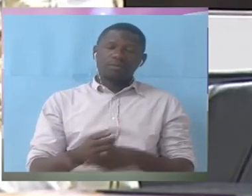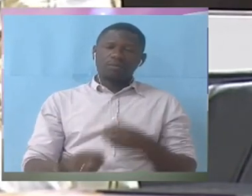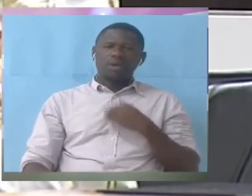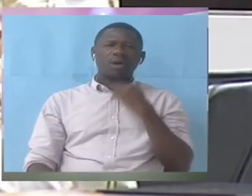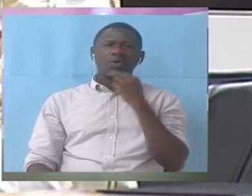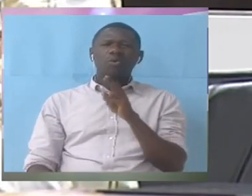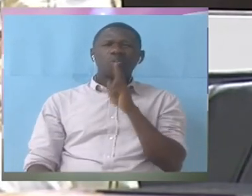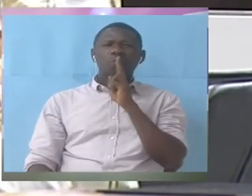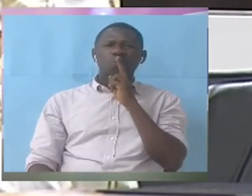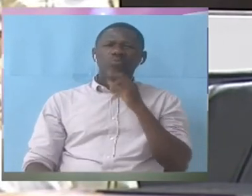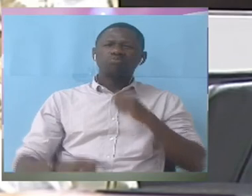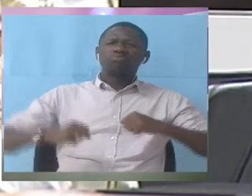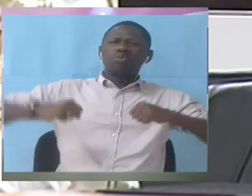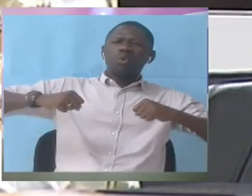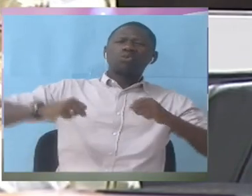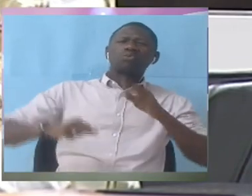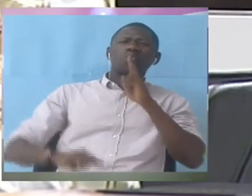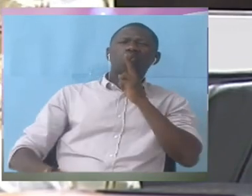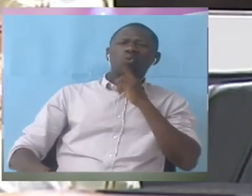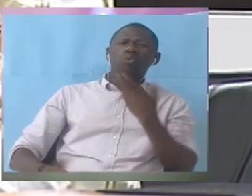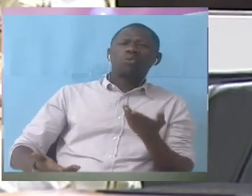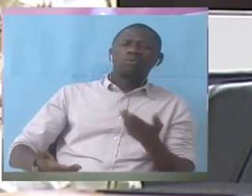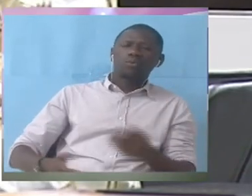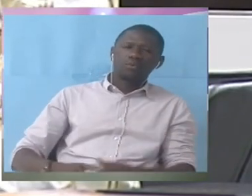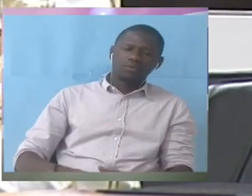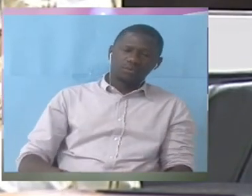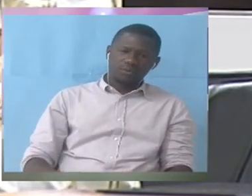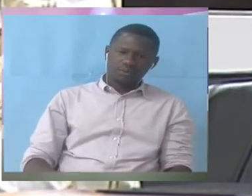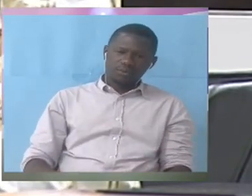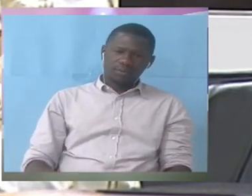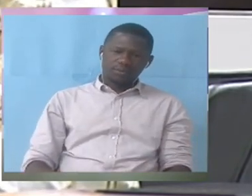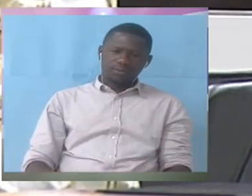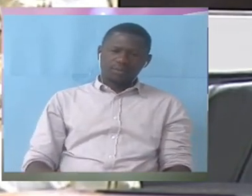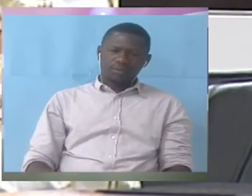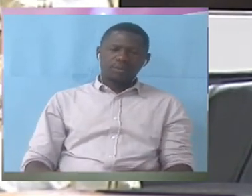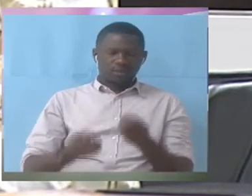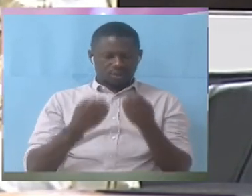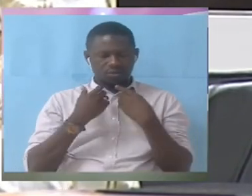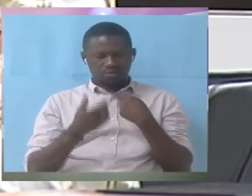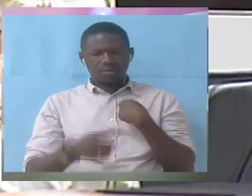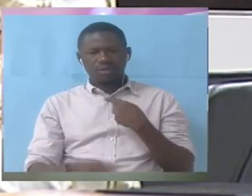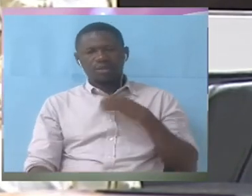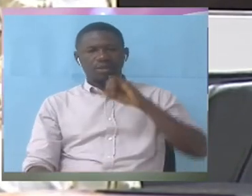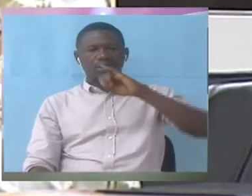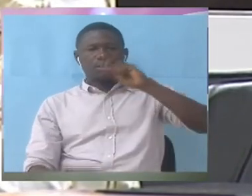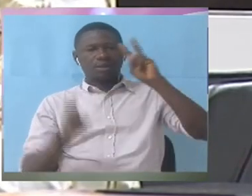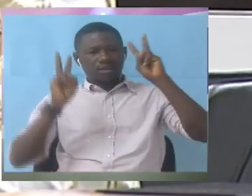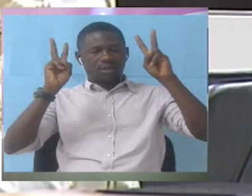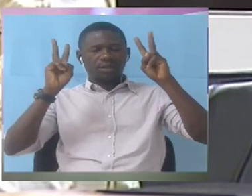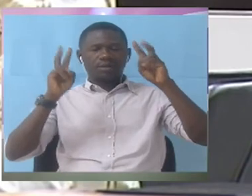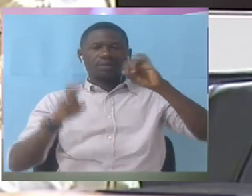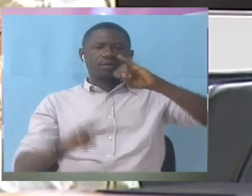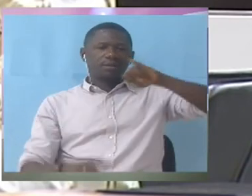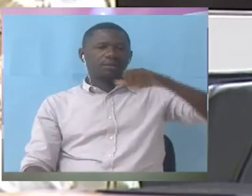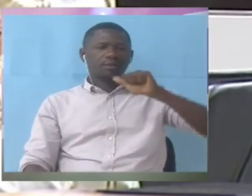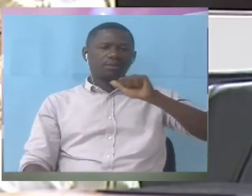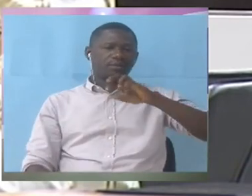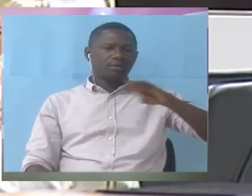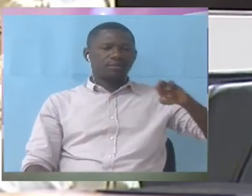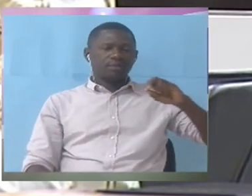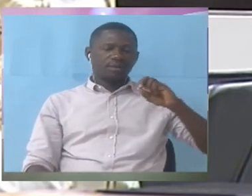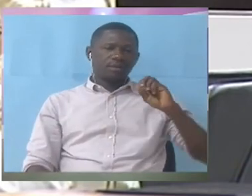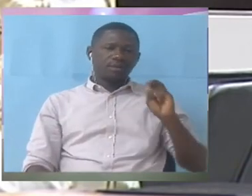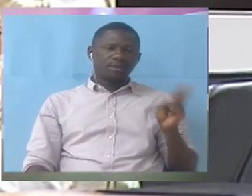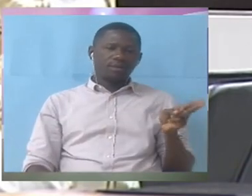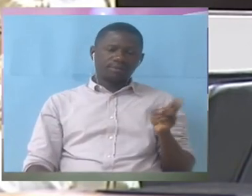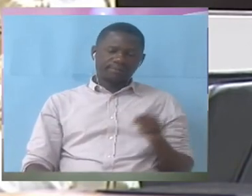boss? Mané ko kuy boss bi. Mané ma Jame. Yaya Jame. Then